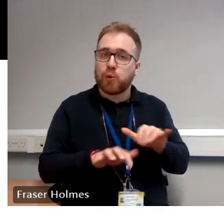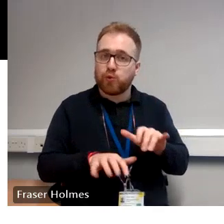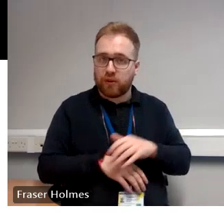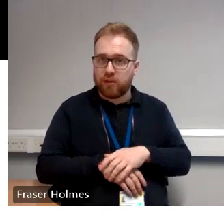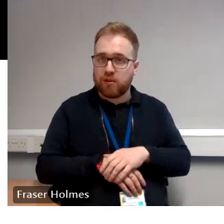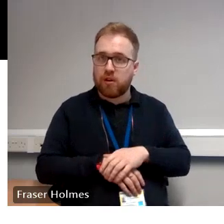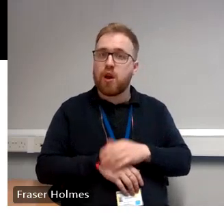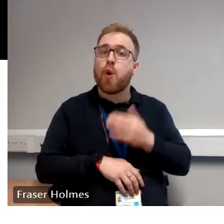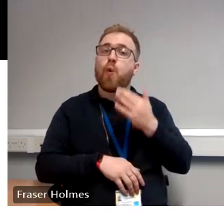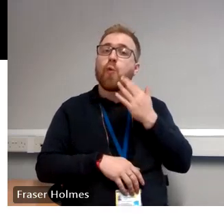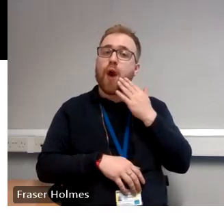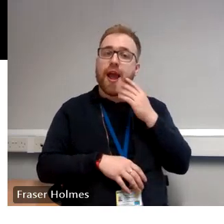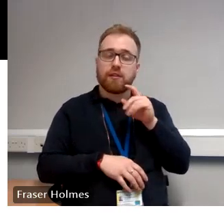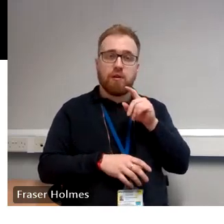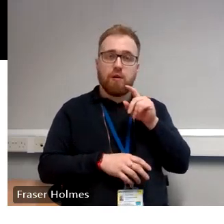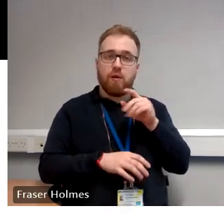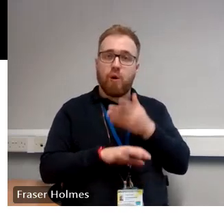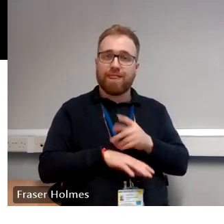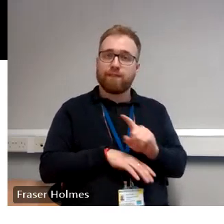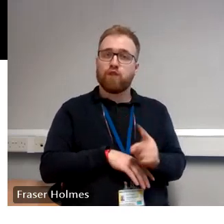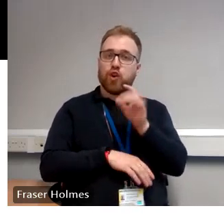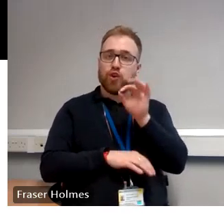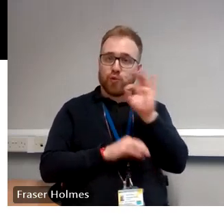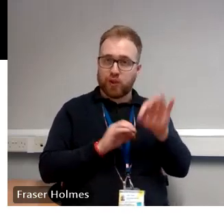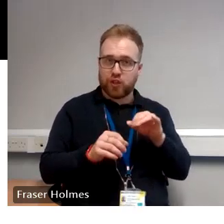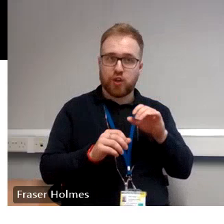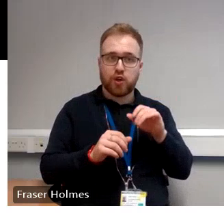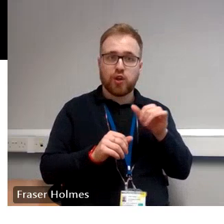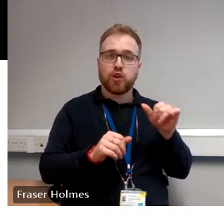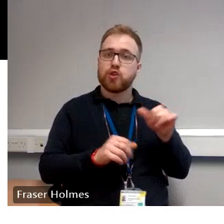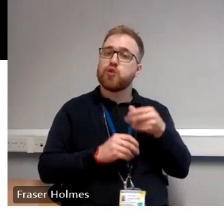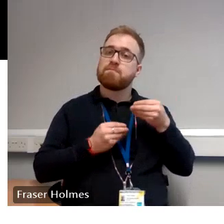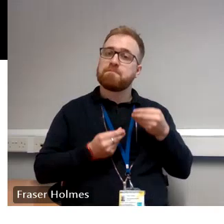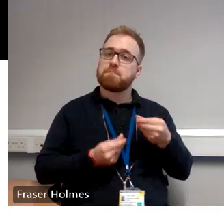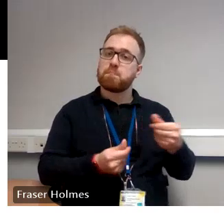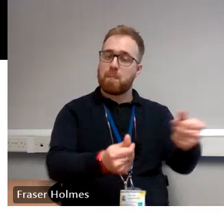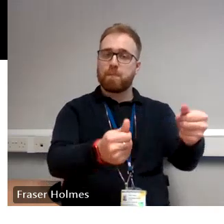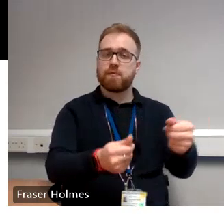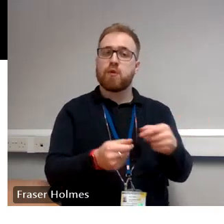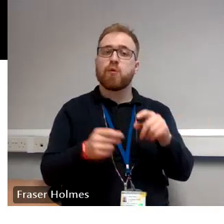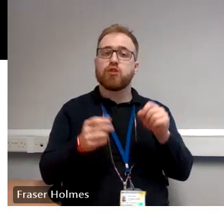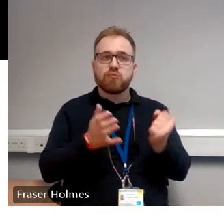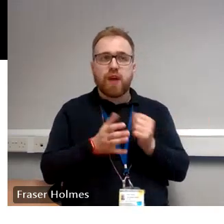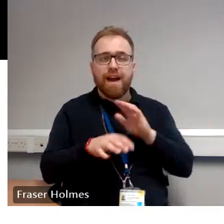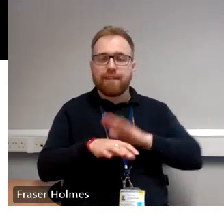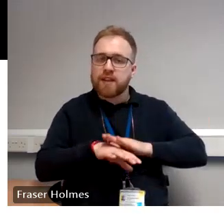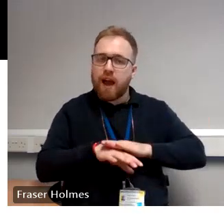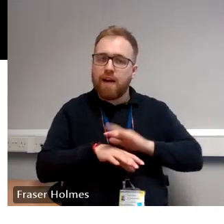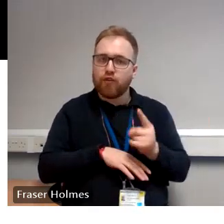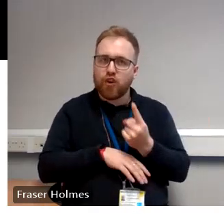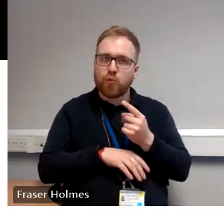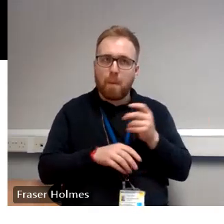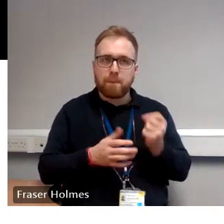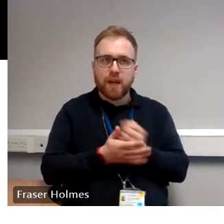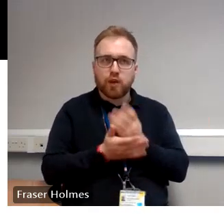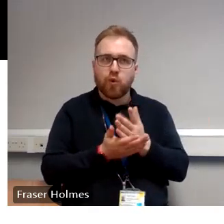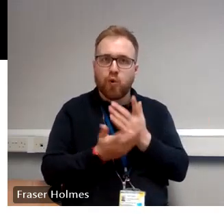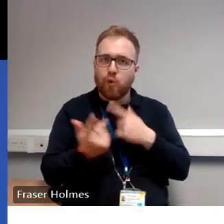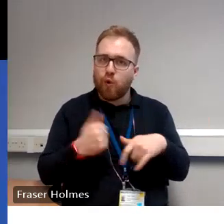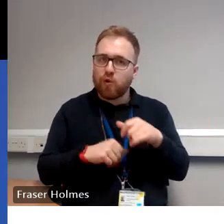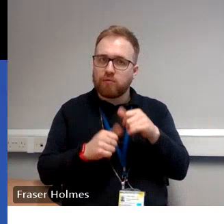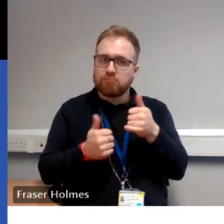should just flow. So maybe we'll just take our time with the first question to make sure we've got everybody online.